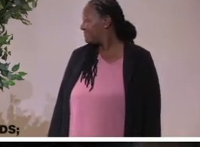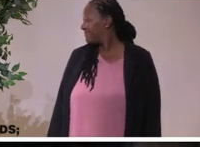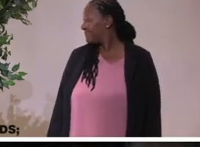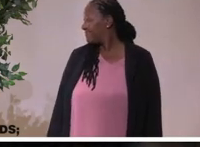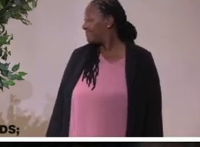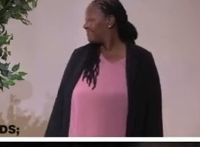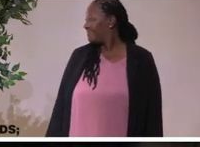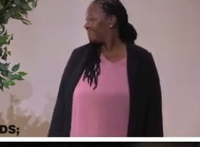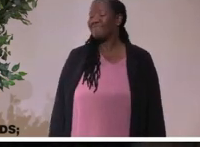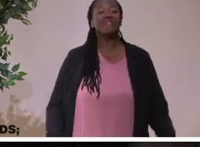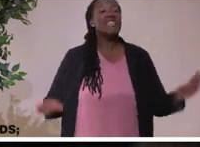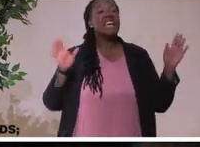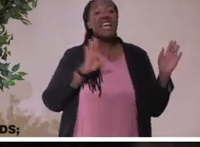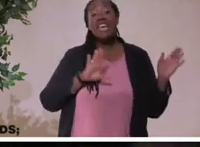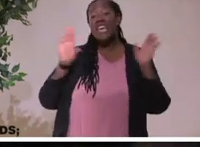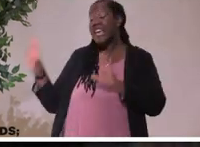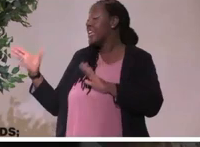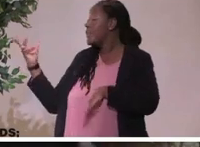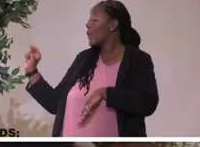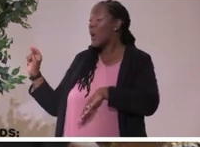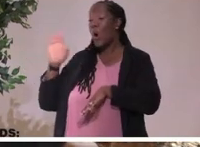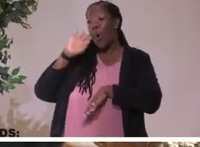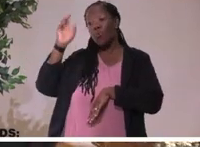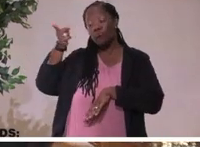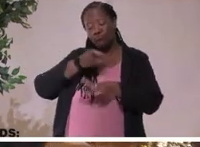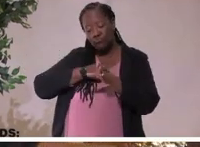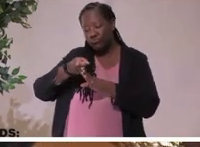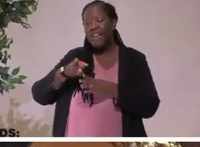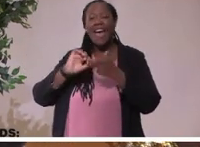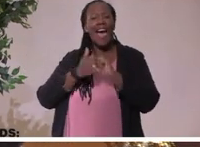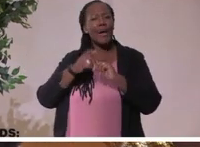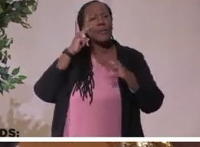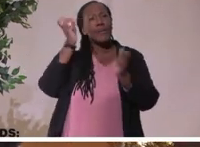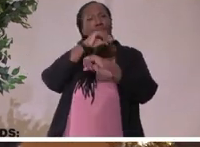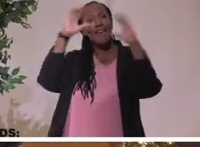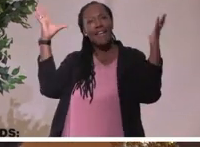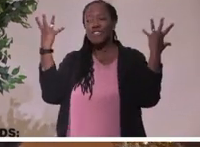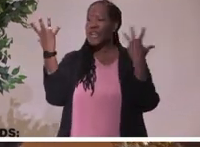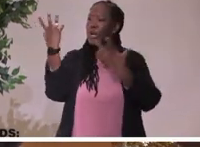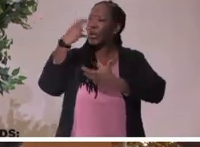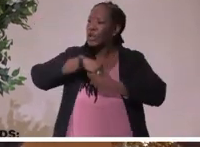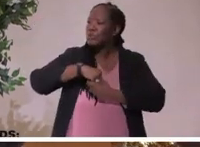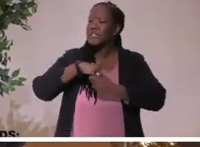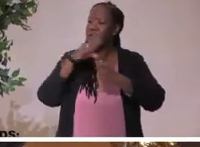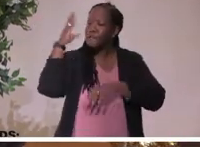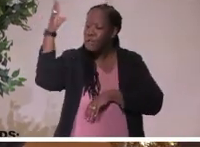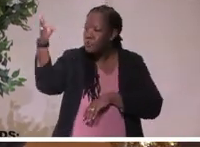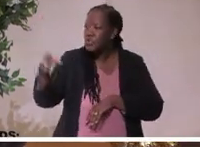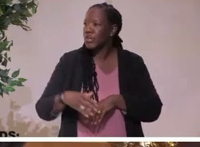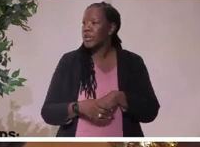So, in your own specialty field, how do you imagine an inclusive future in fashion to look in the year